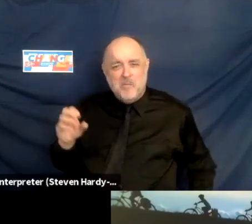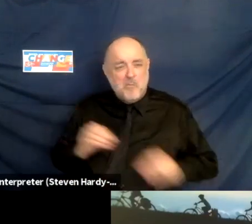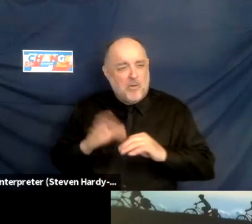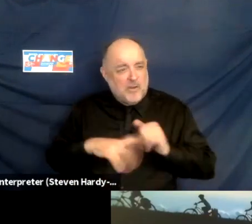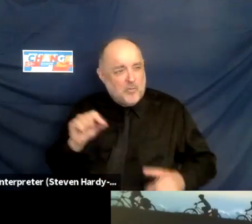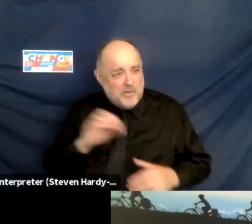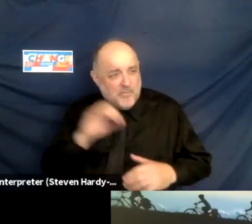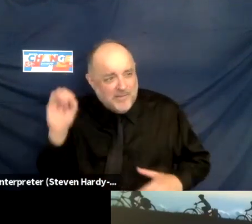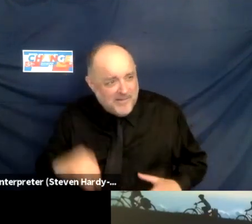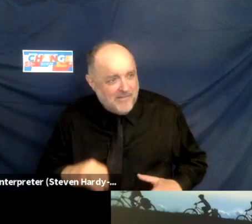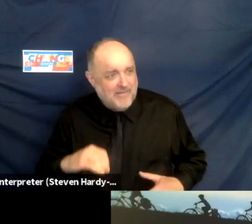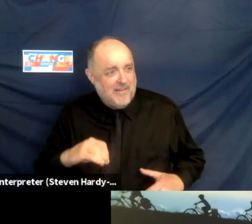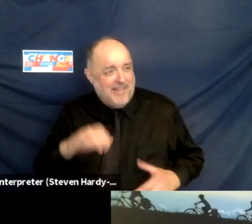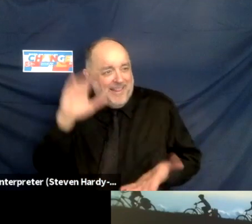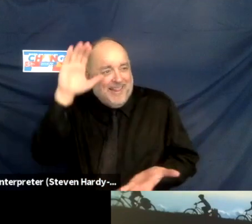Over